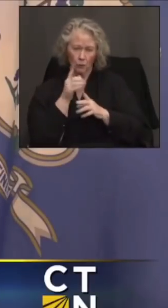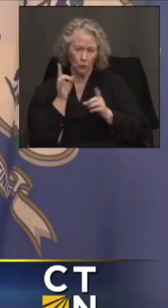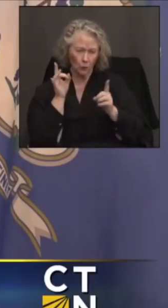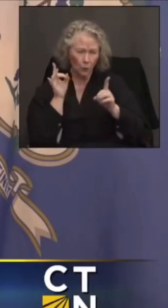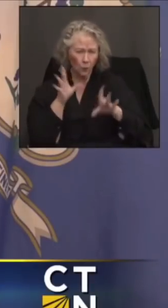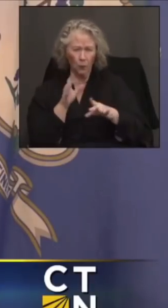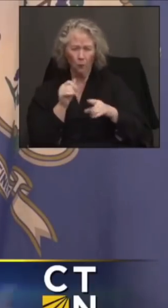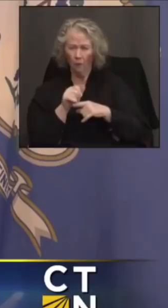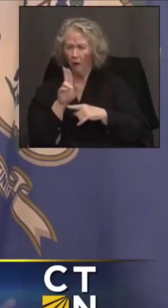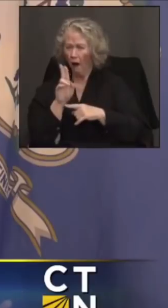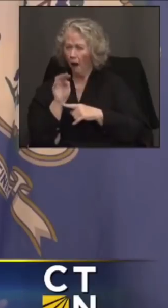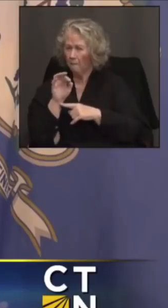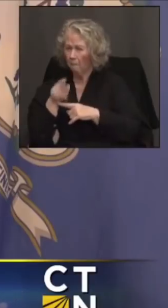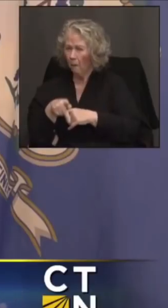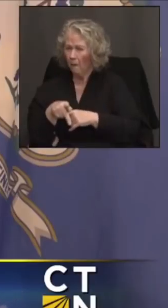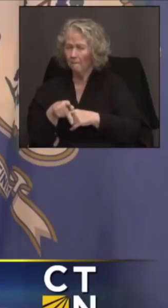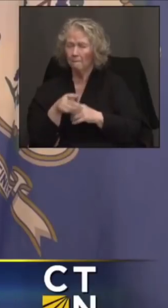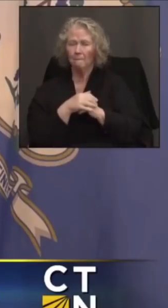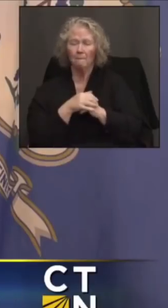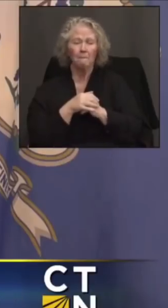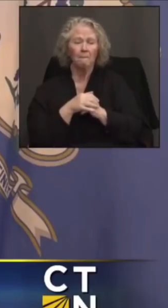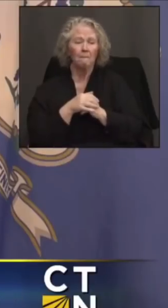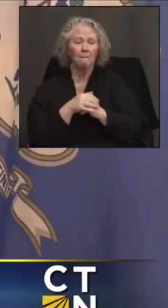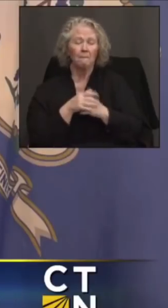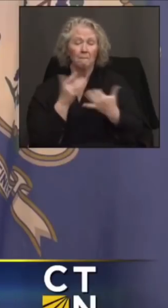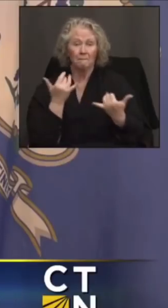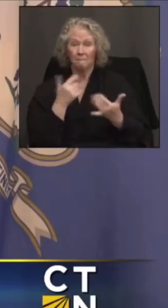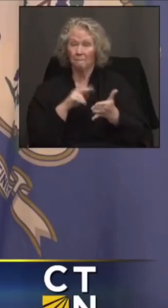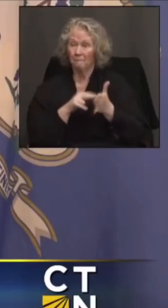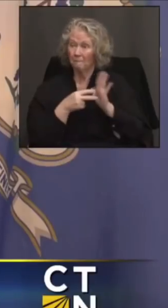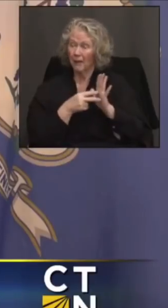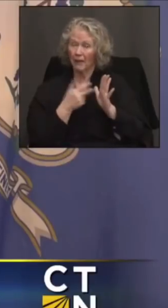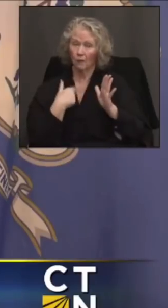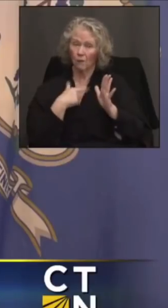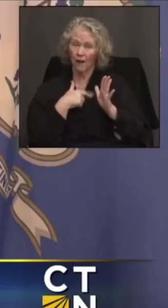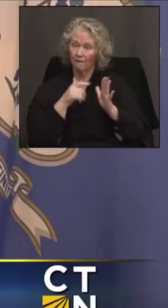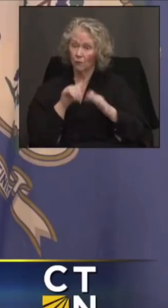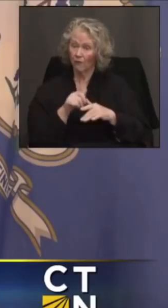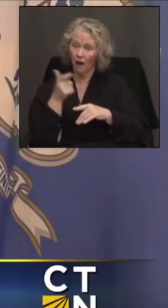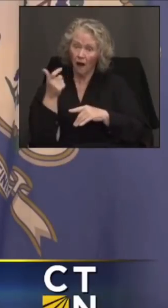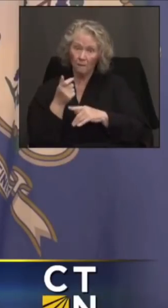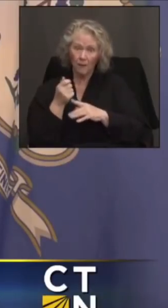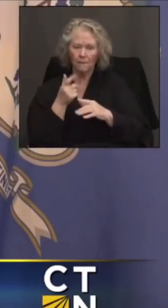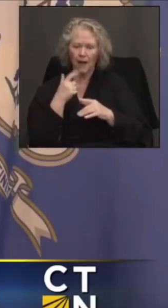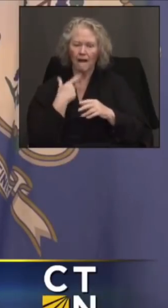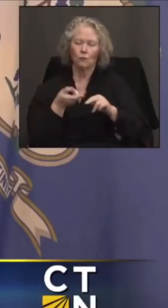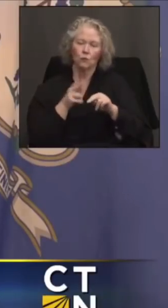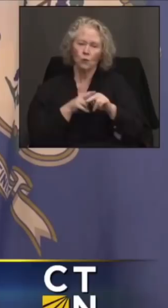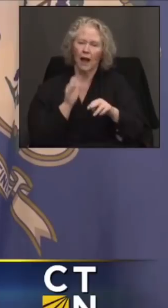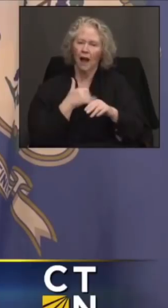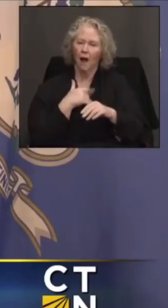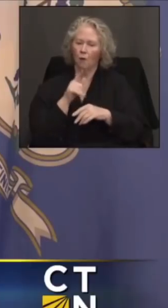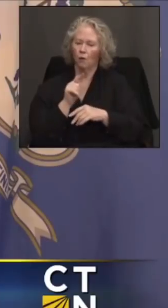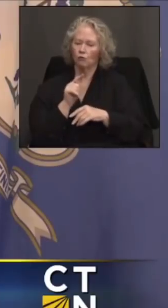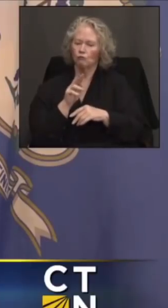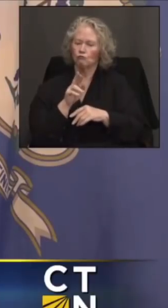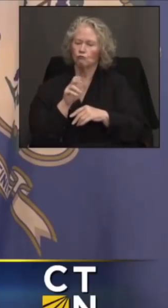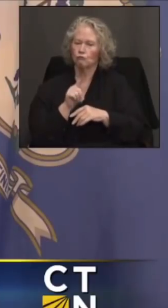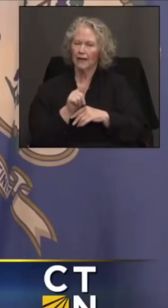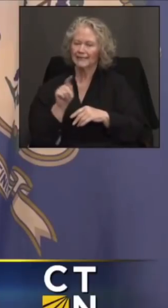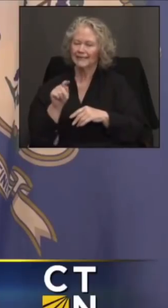ago. And that means all of us are going to have to raise the unemployment trust tax rate in order to pay off